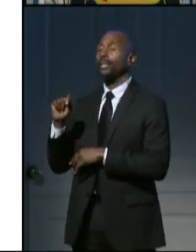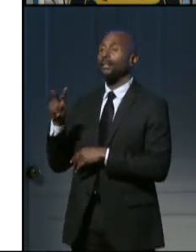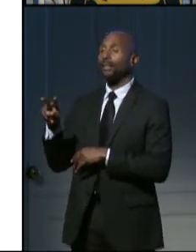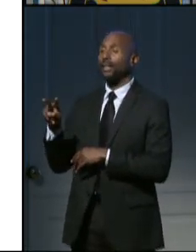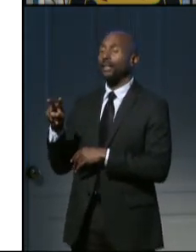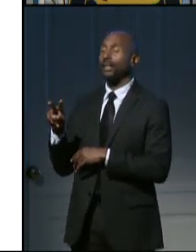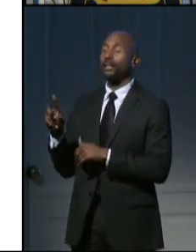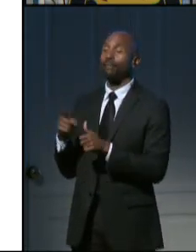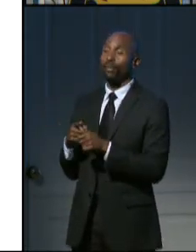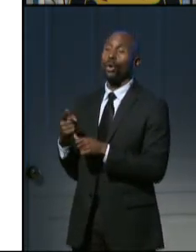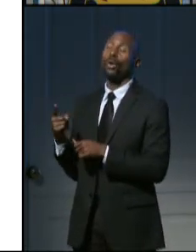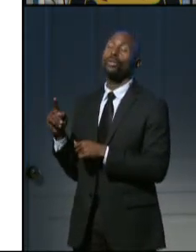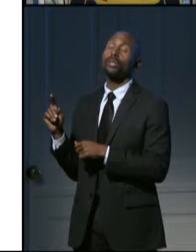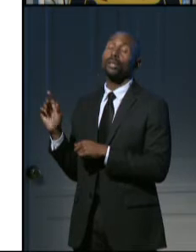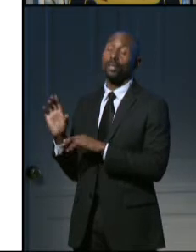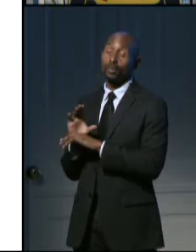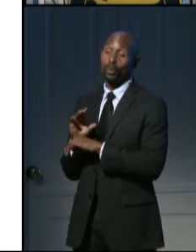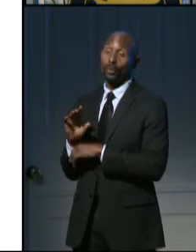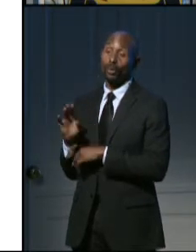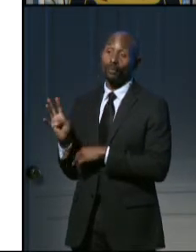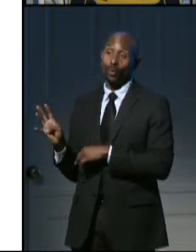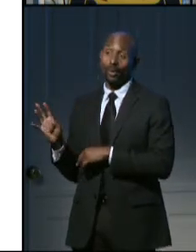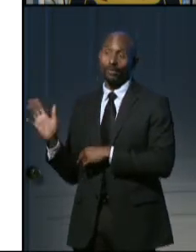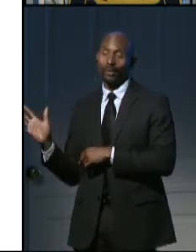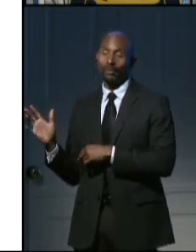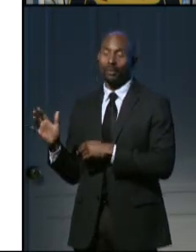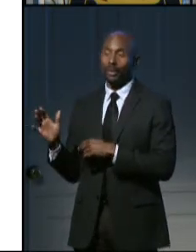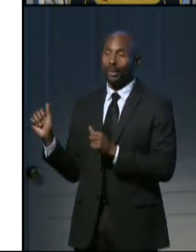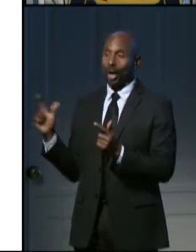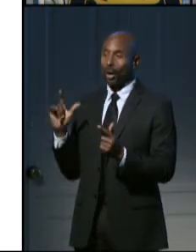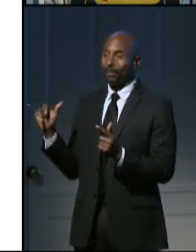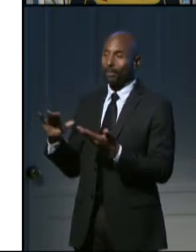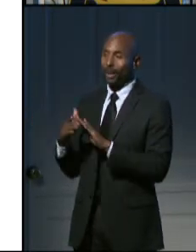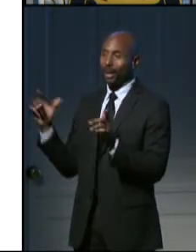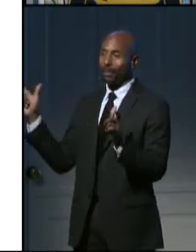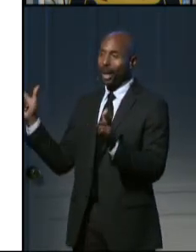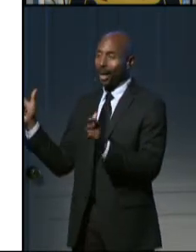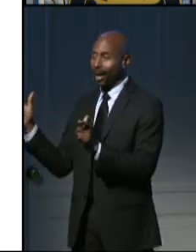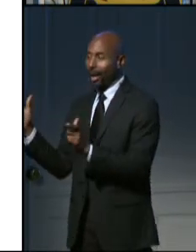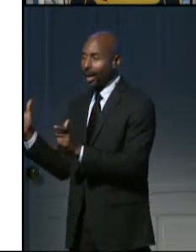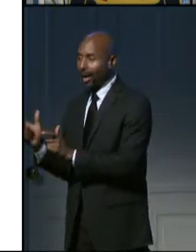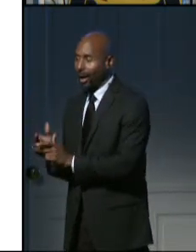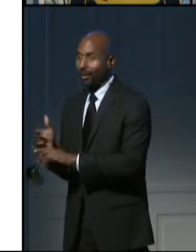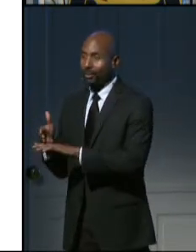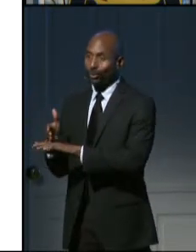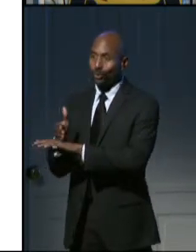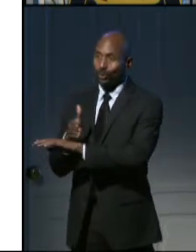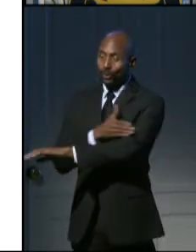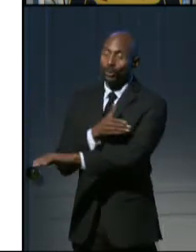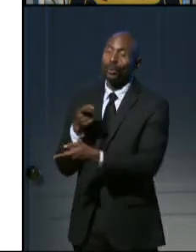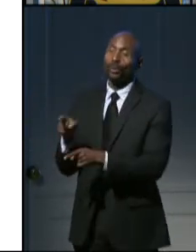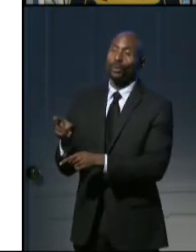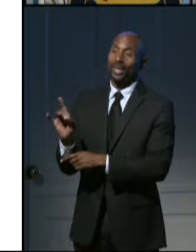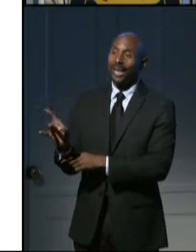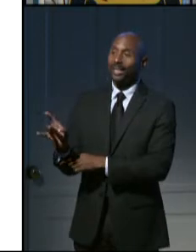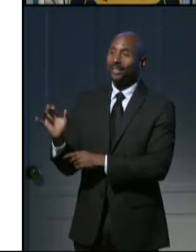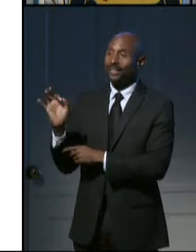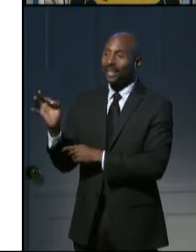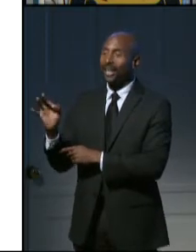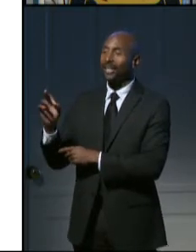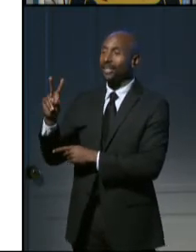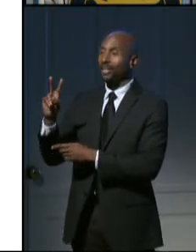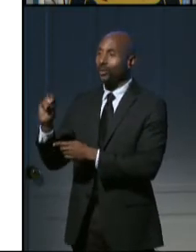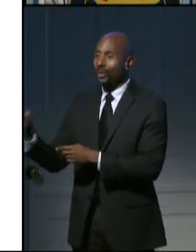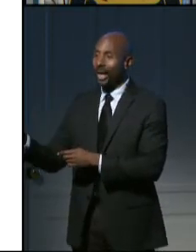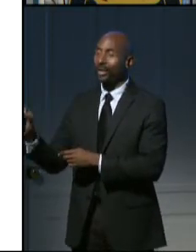50s, which all kept getting smaller and smaller and better throughout the 80s, 90s, 2000s, and